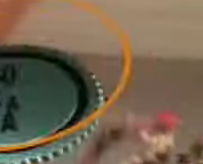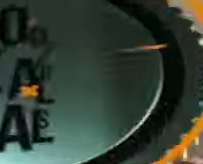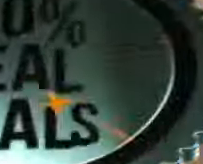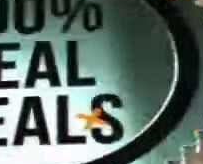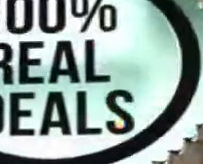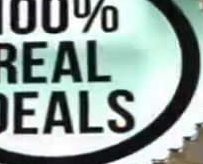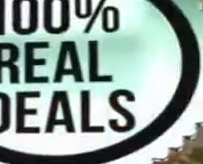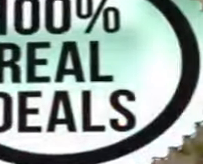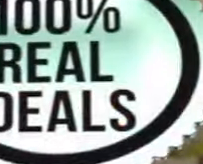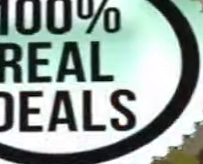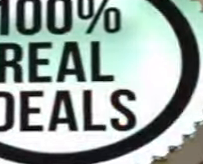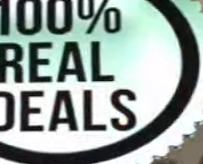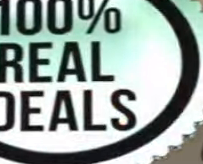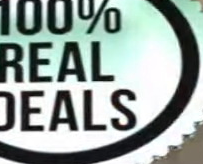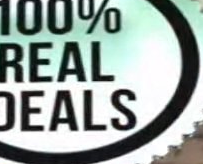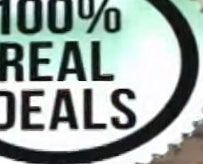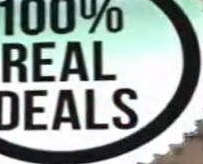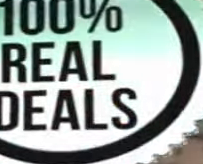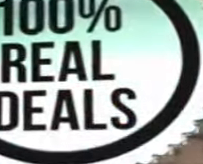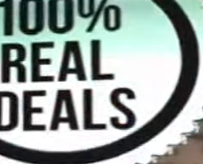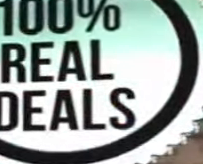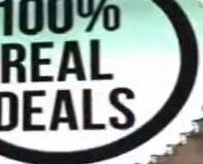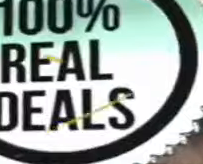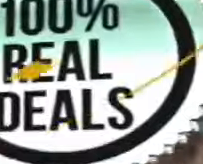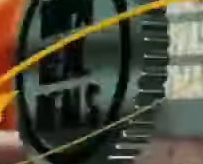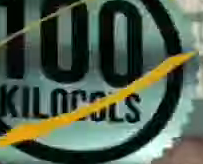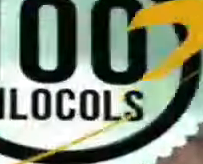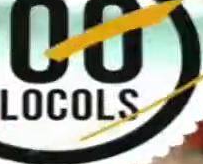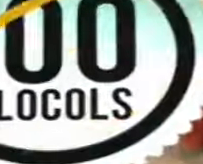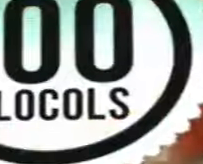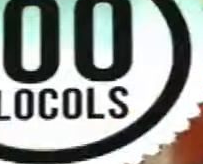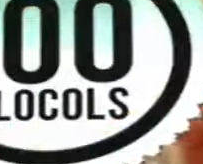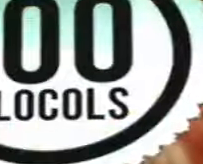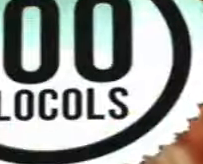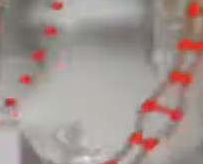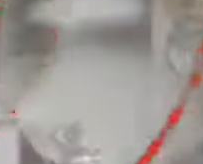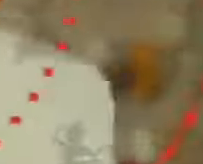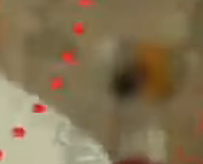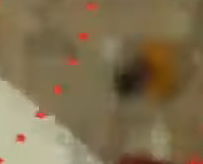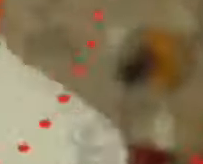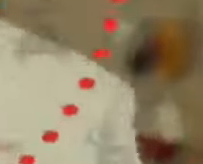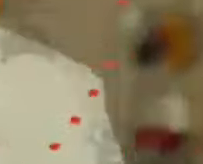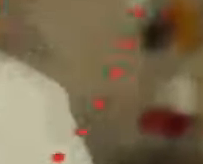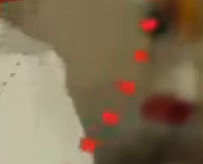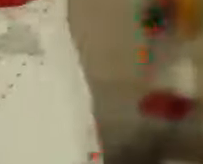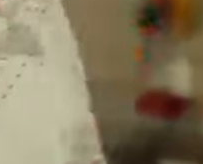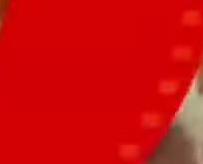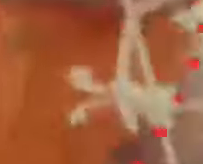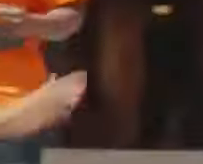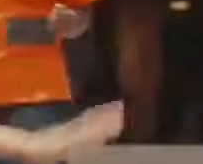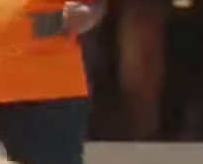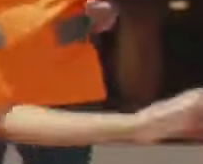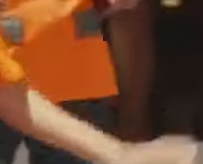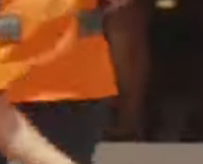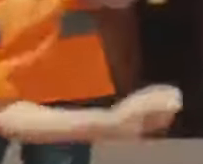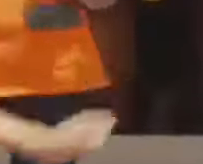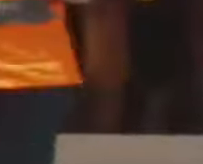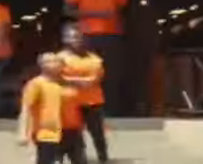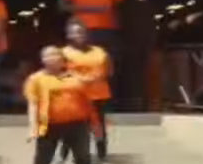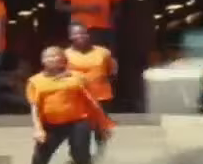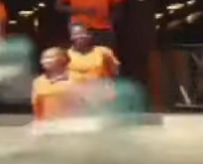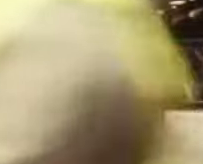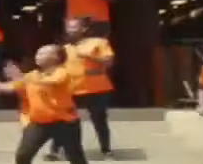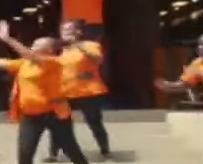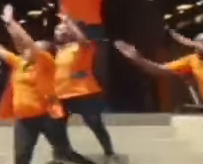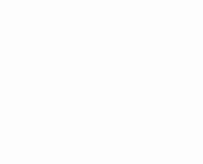Katika at 100% Kikweli offers at the 100 Naivas Kiloko. Naivas Kikwetu Fiesta. Naivas